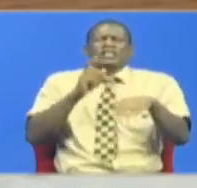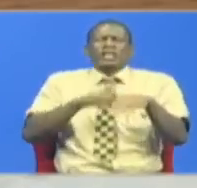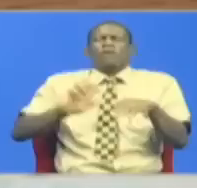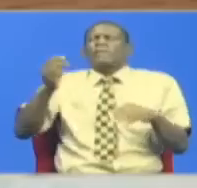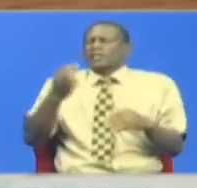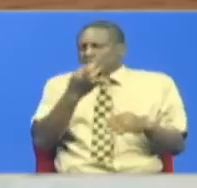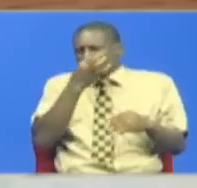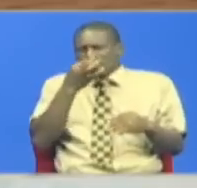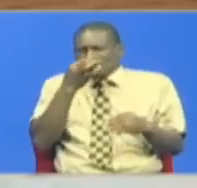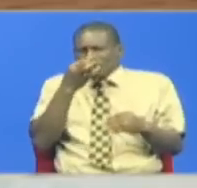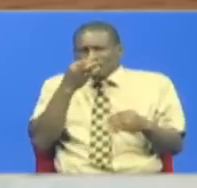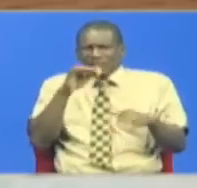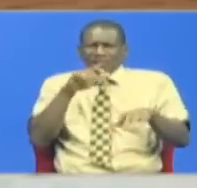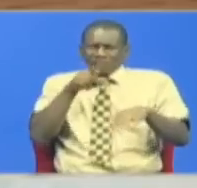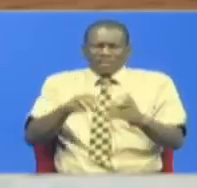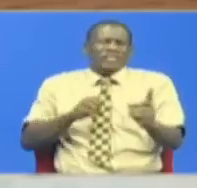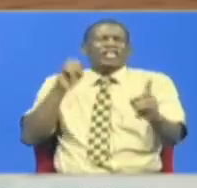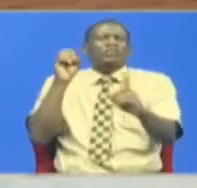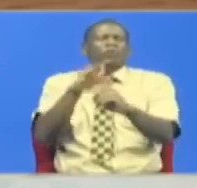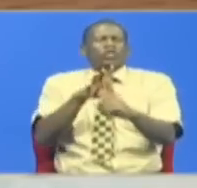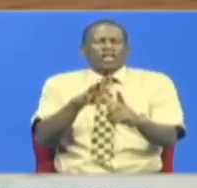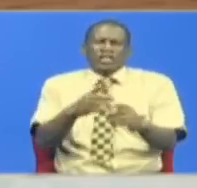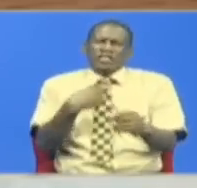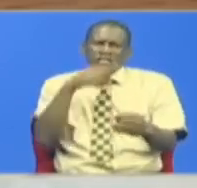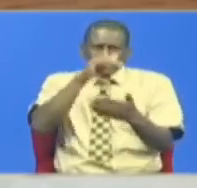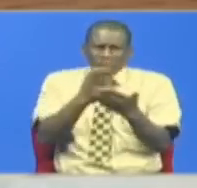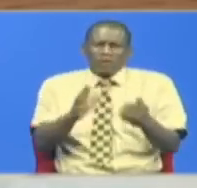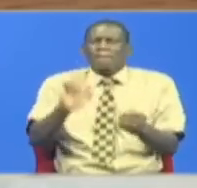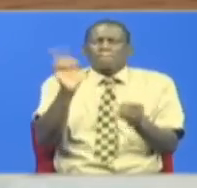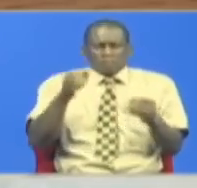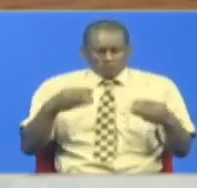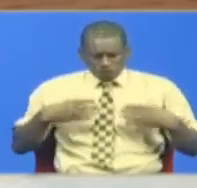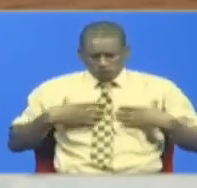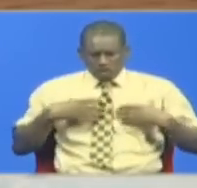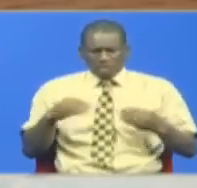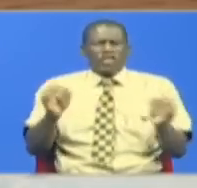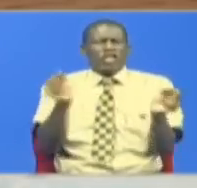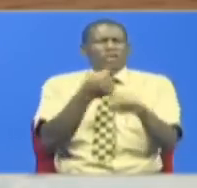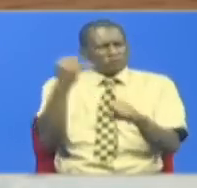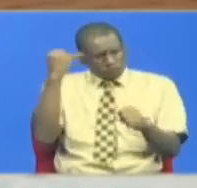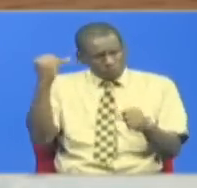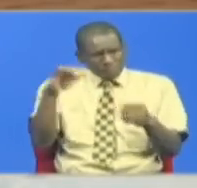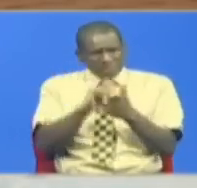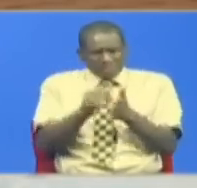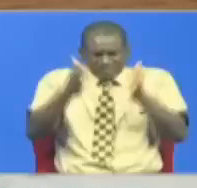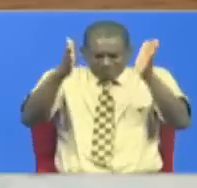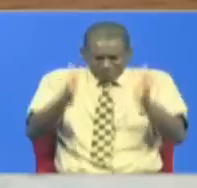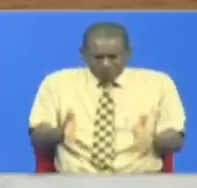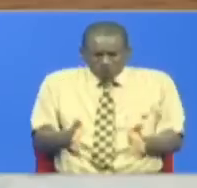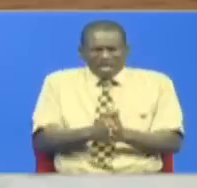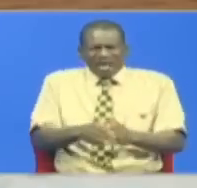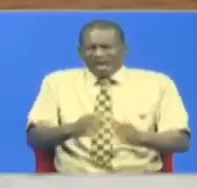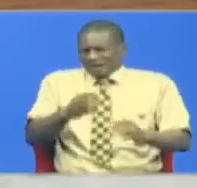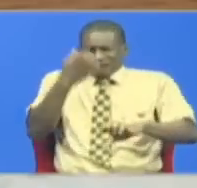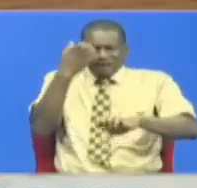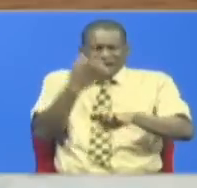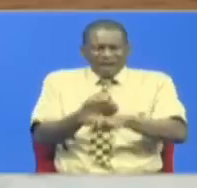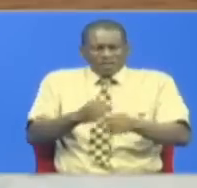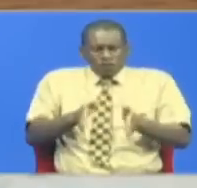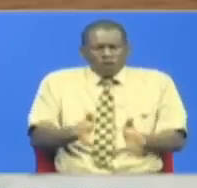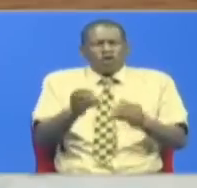While that exposure counts for something, the health CS cannot imagine that his persona and abrasive style of delivering his